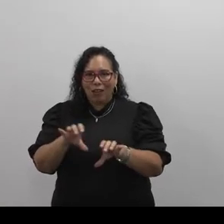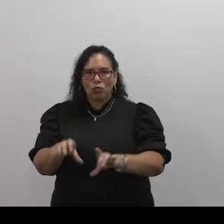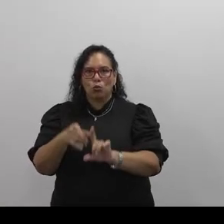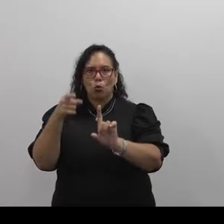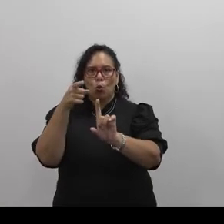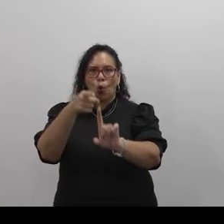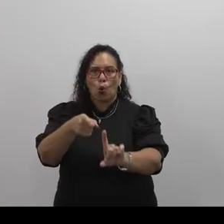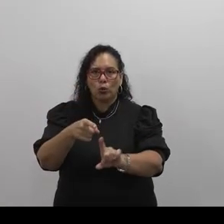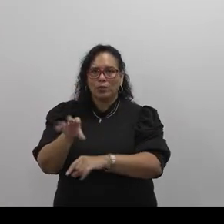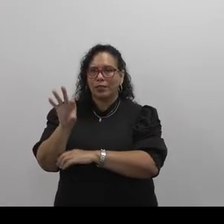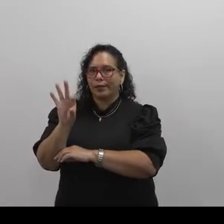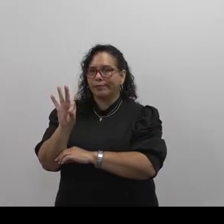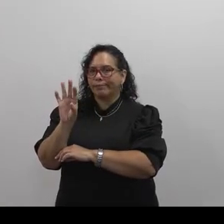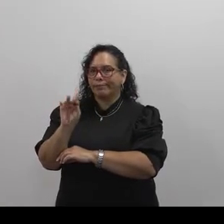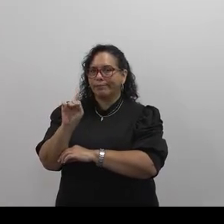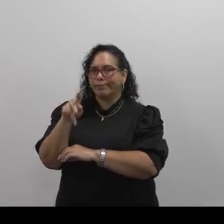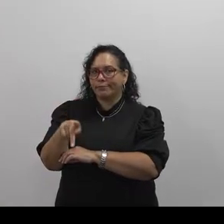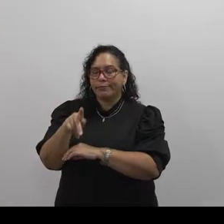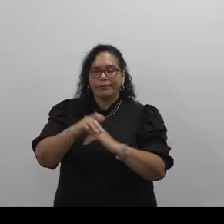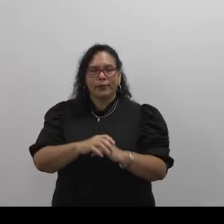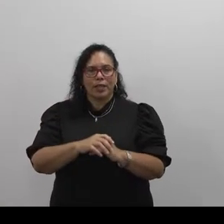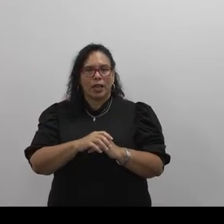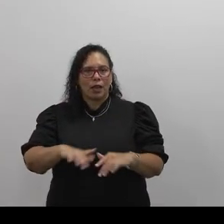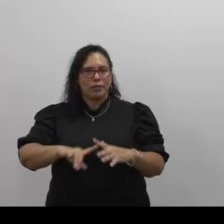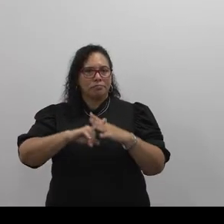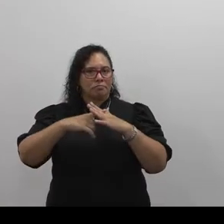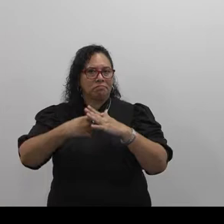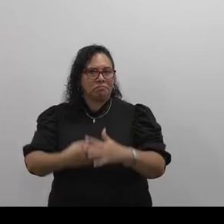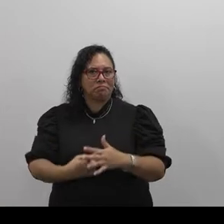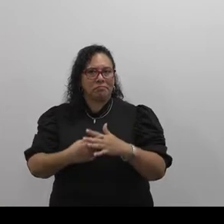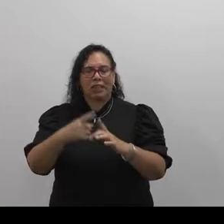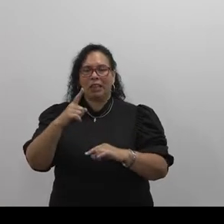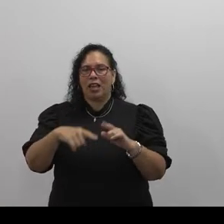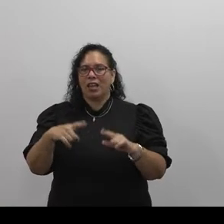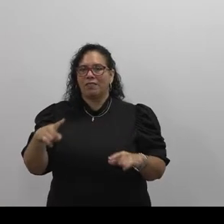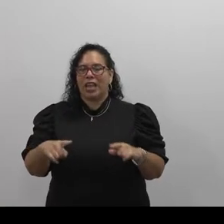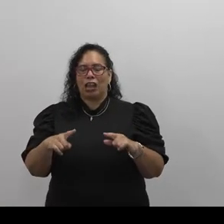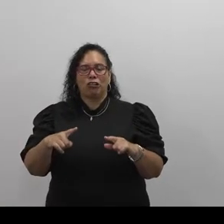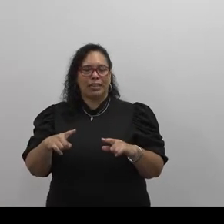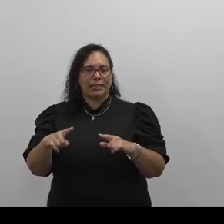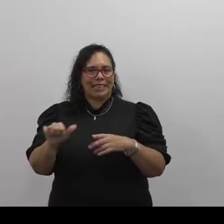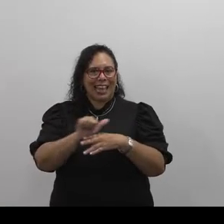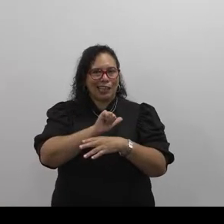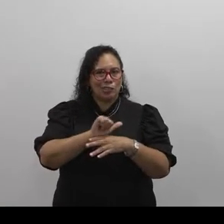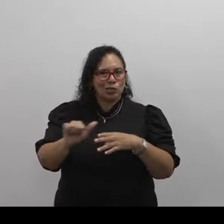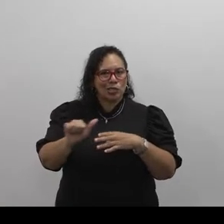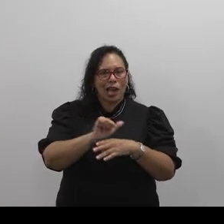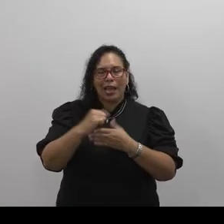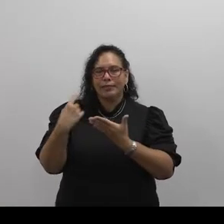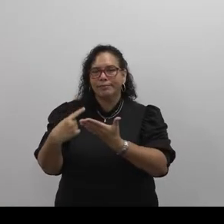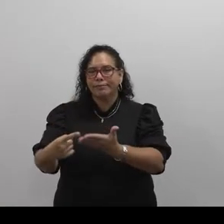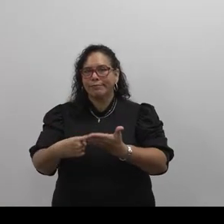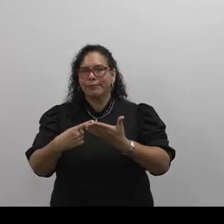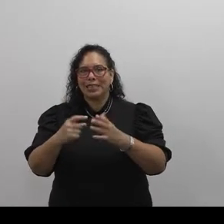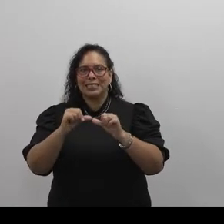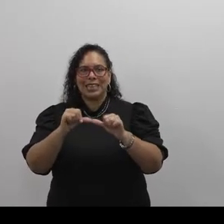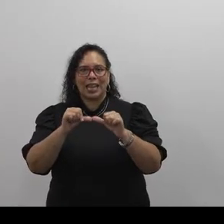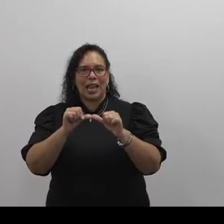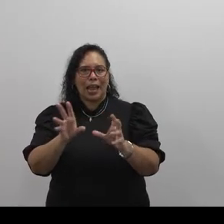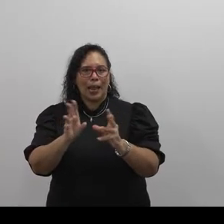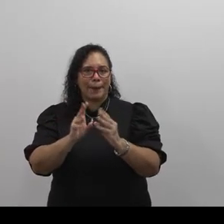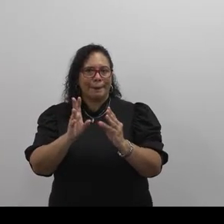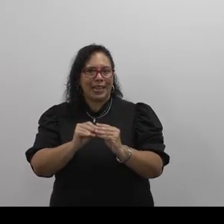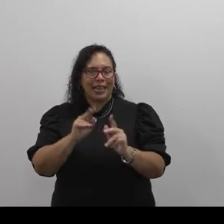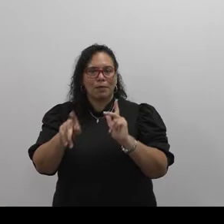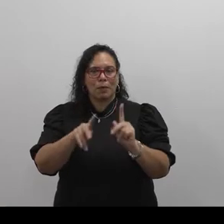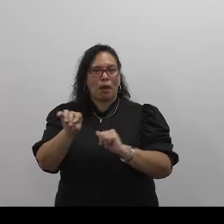actionable goals in the master plan. As we embarked on the various exercises and talked to the sustainability committee folks and just other